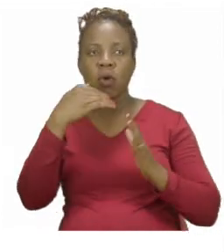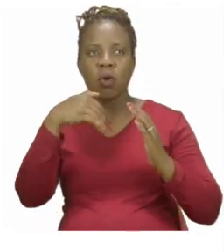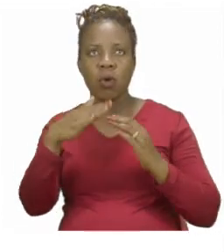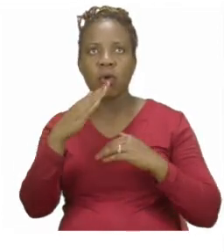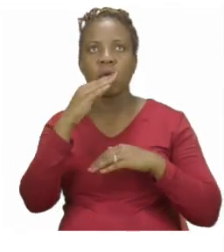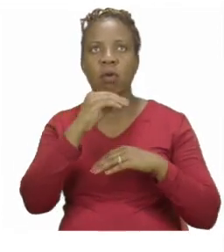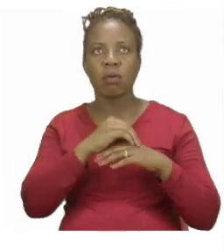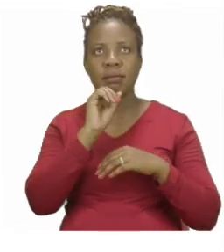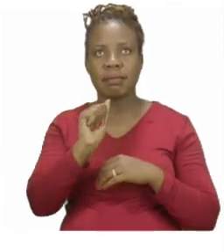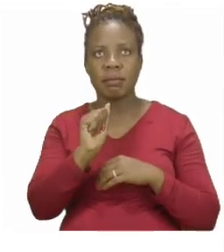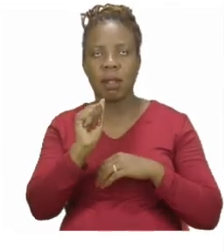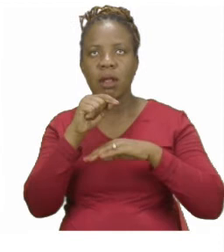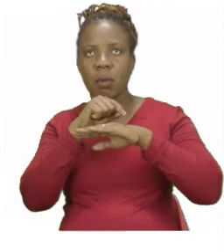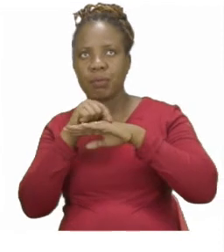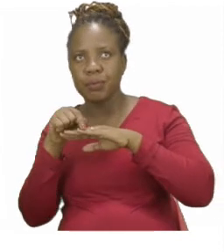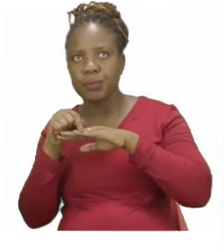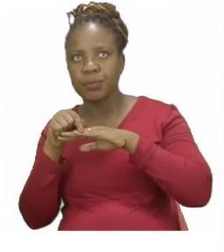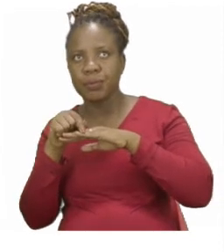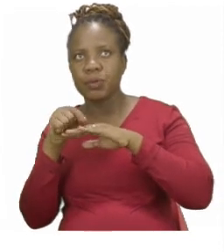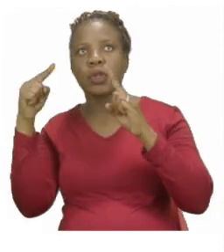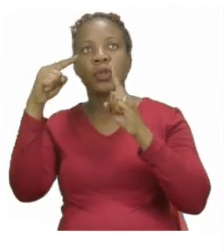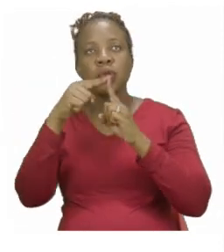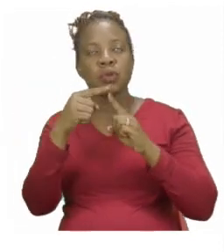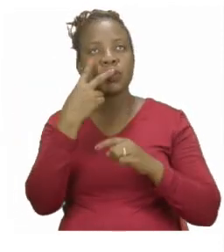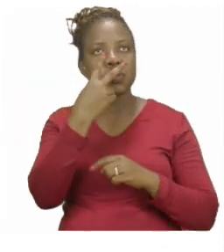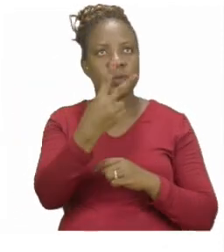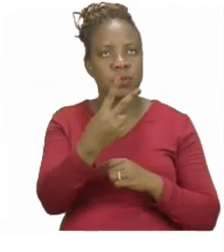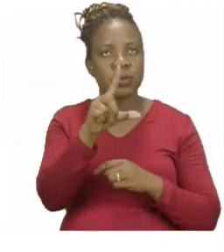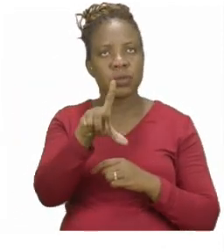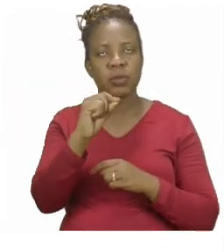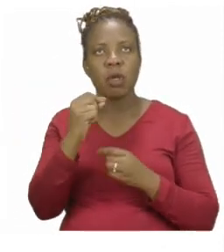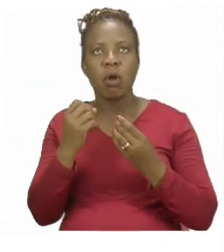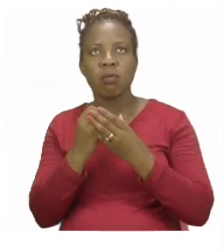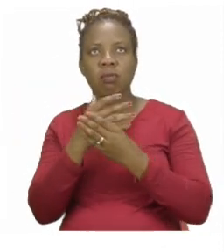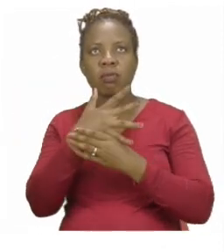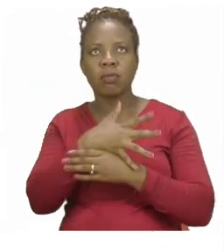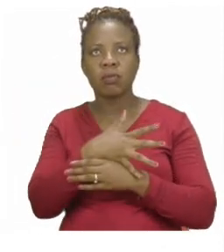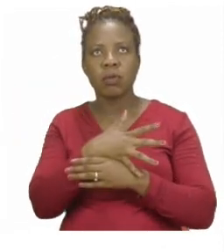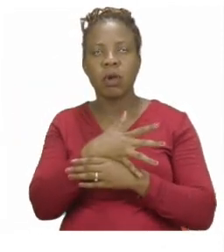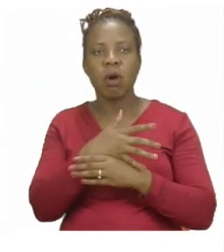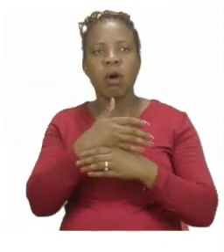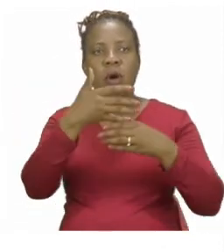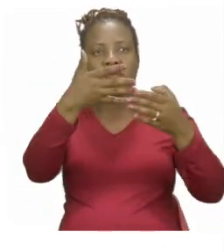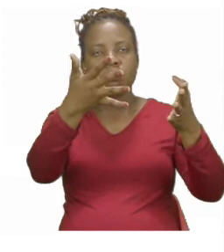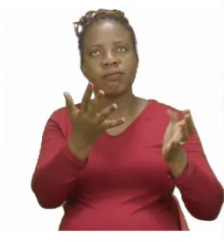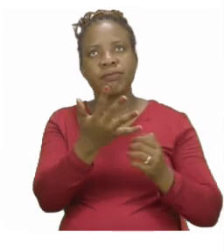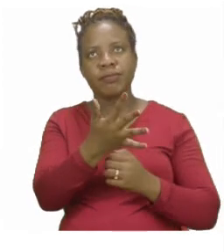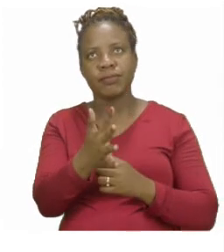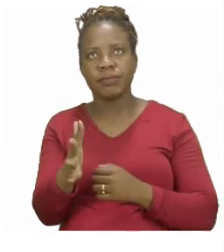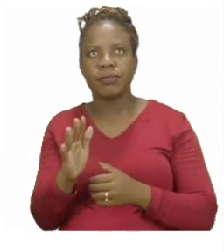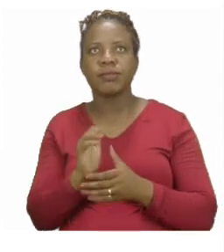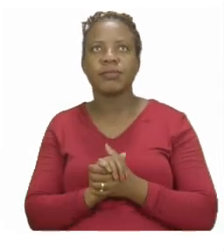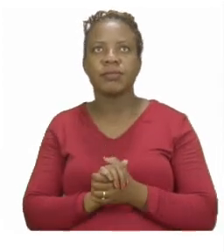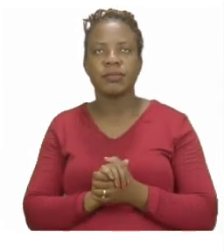a blank space to see the Hardap Dam." Now,